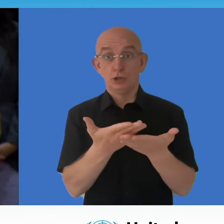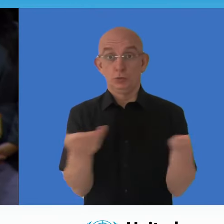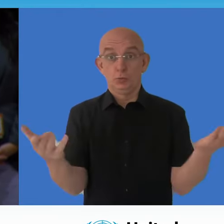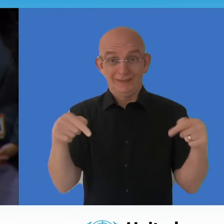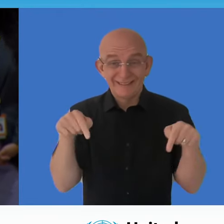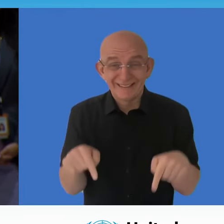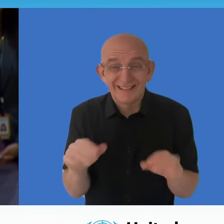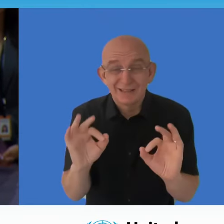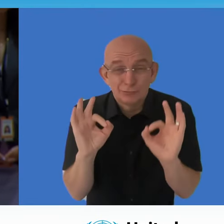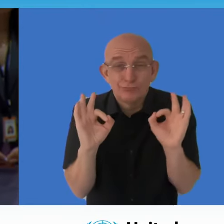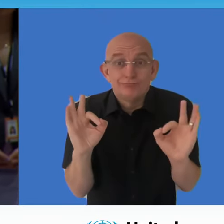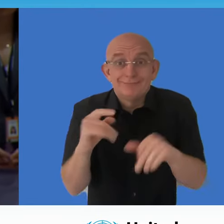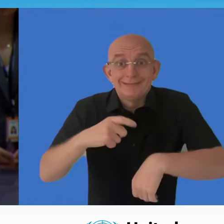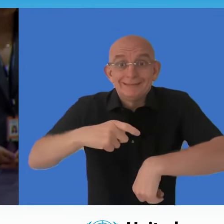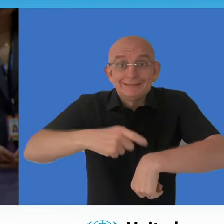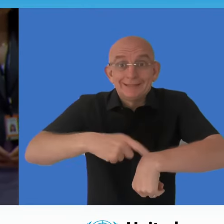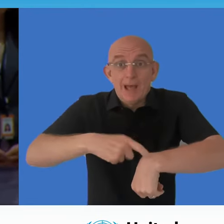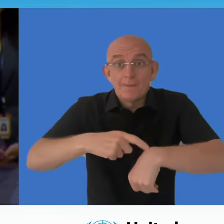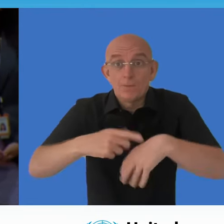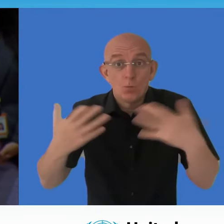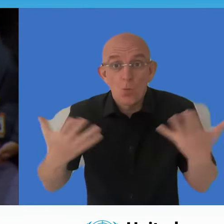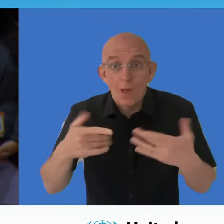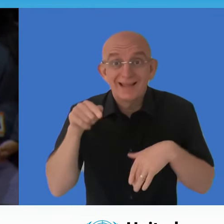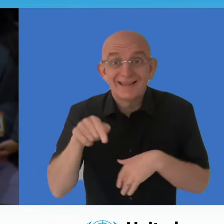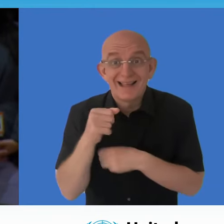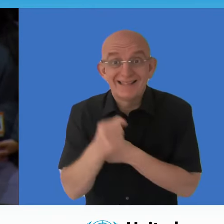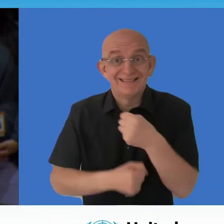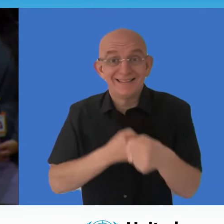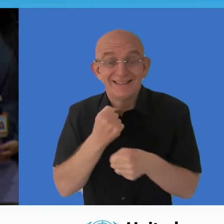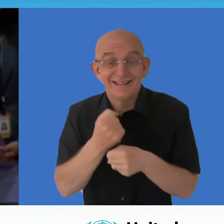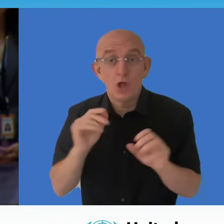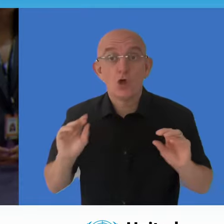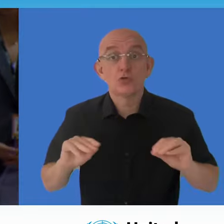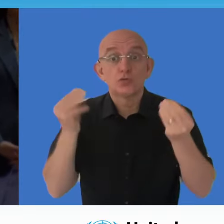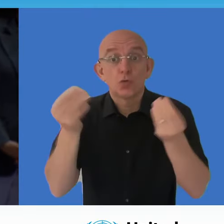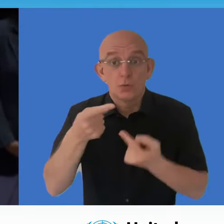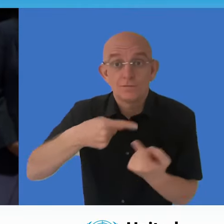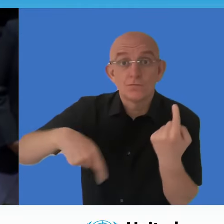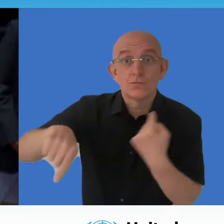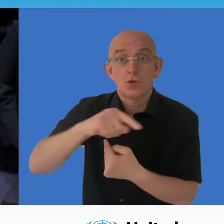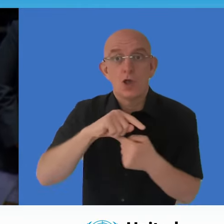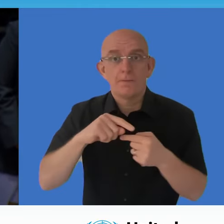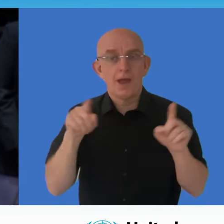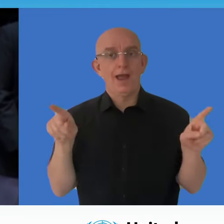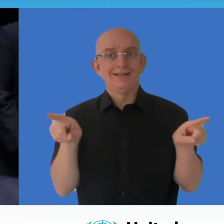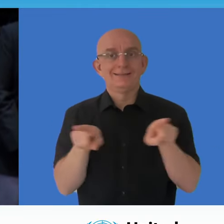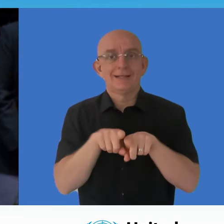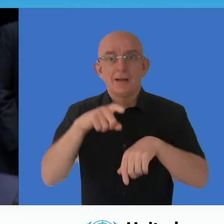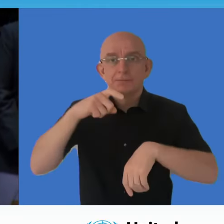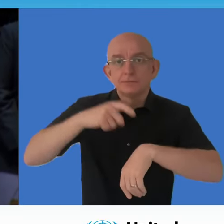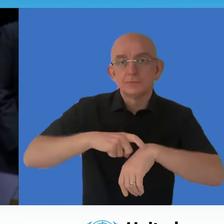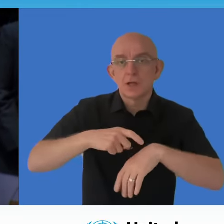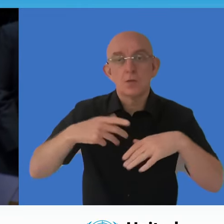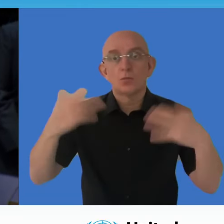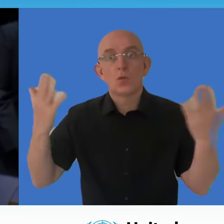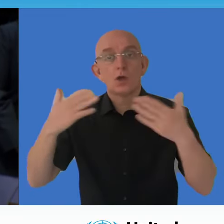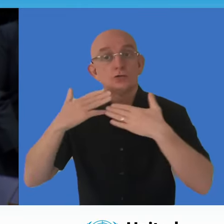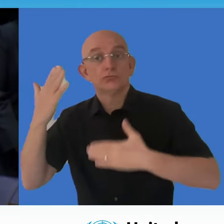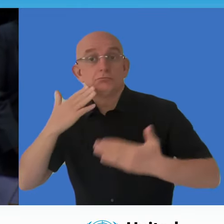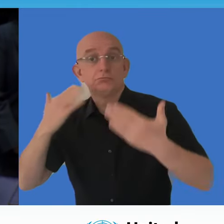This year's Youth Forum is coinciding with the General Assembly's first ever Sustainability